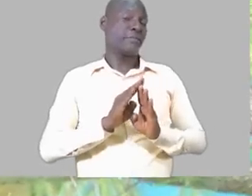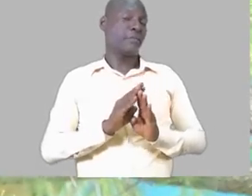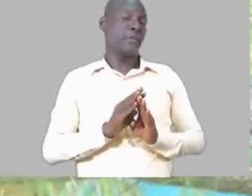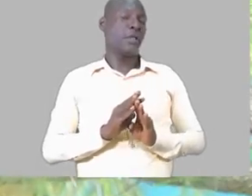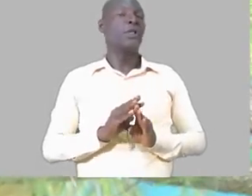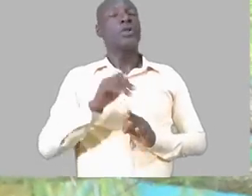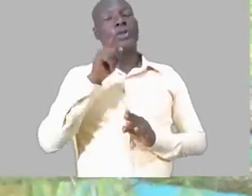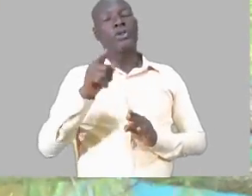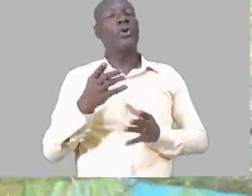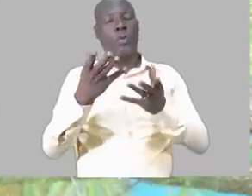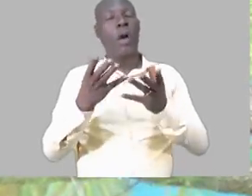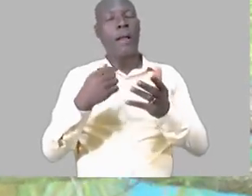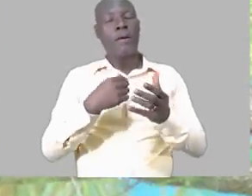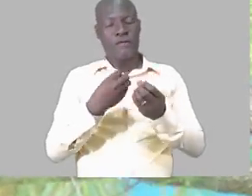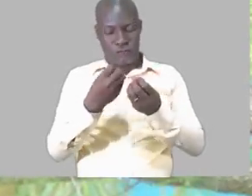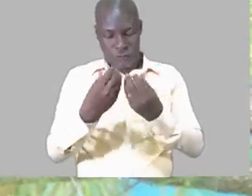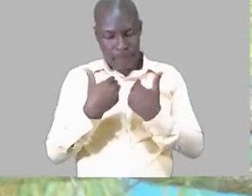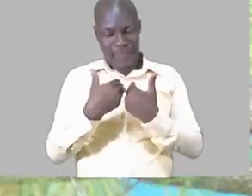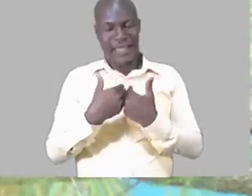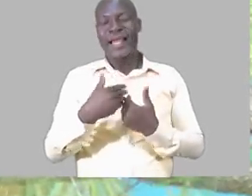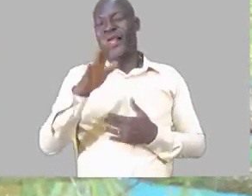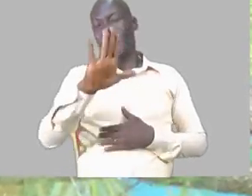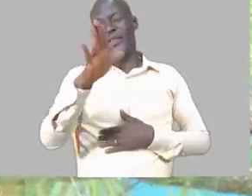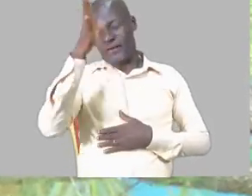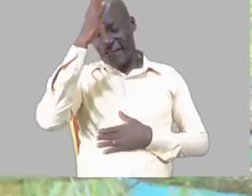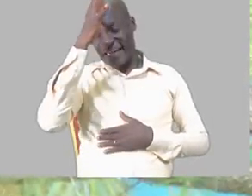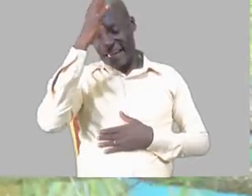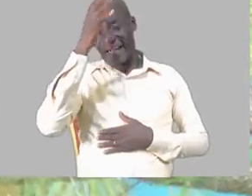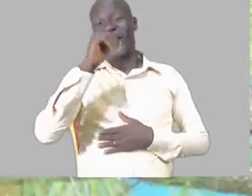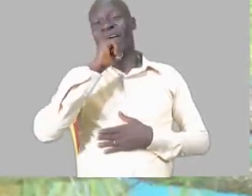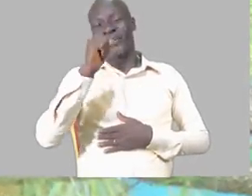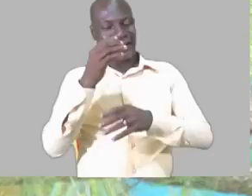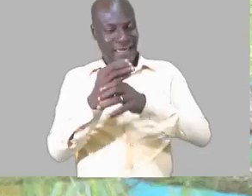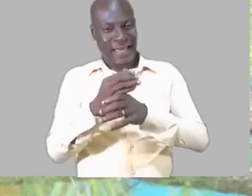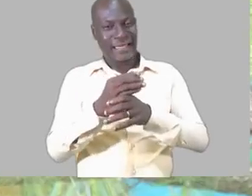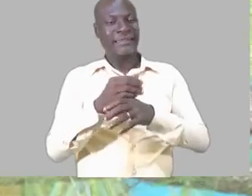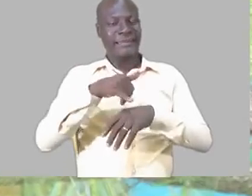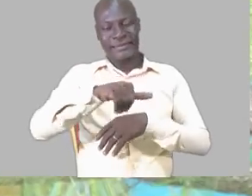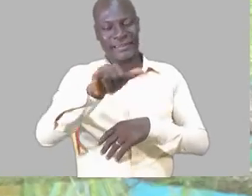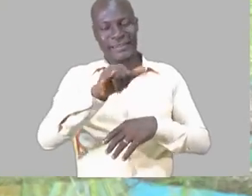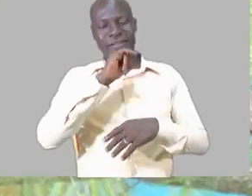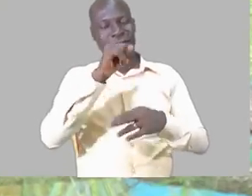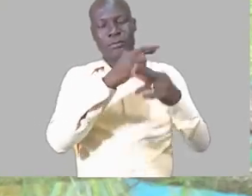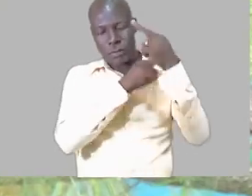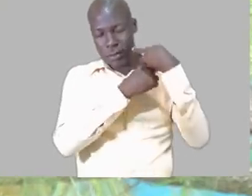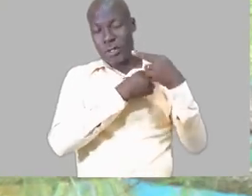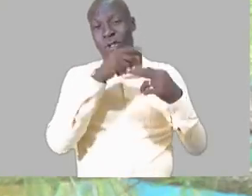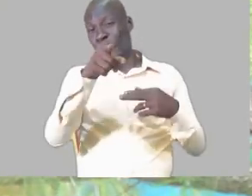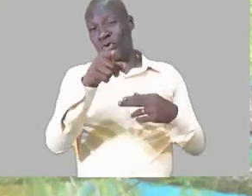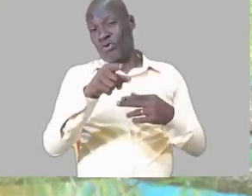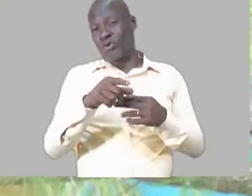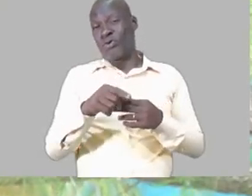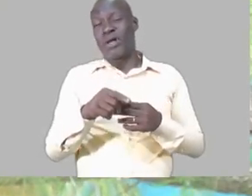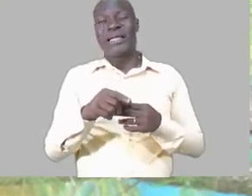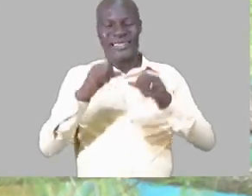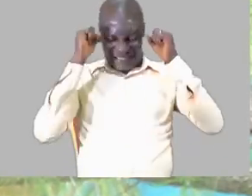se wo pesa wo che se wo papa anhwe onti na oye anasa odaso eye irresponsible a wo ya bofra